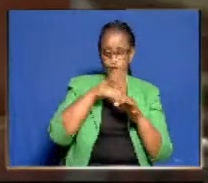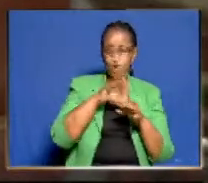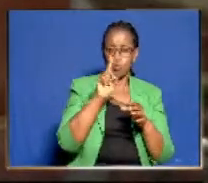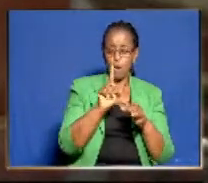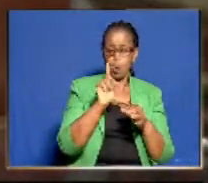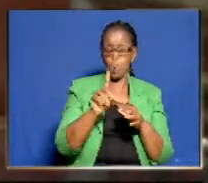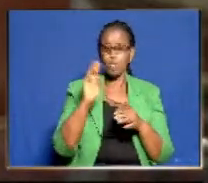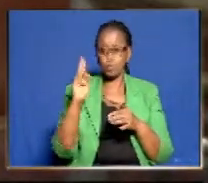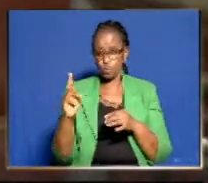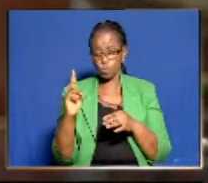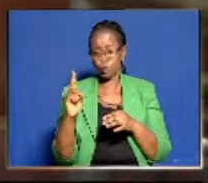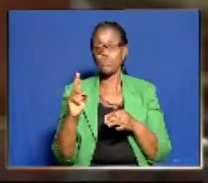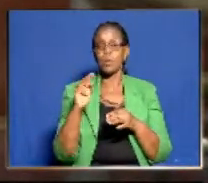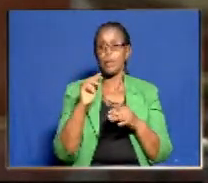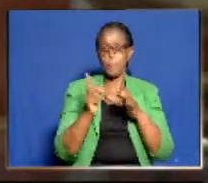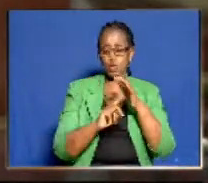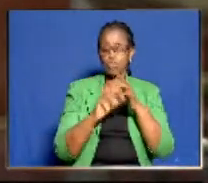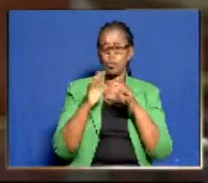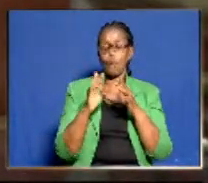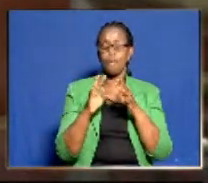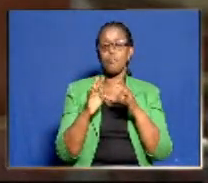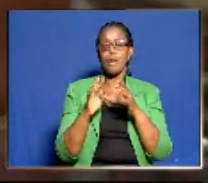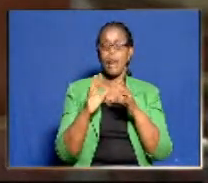Planning, comprising of recurrent of